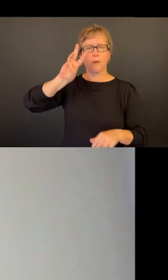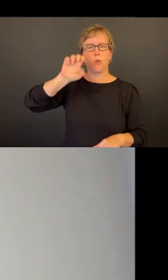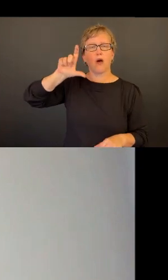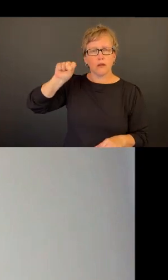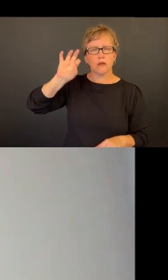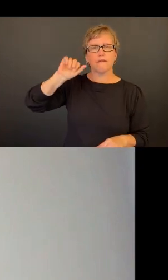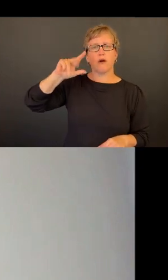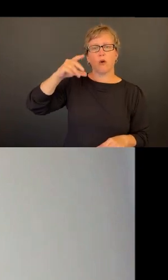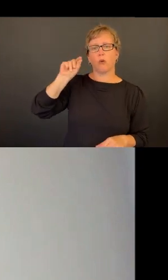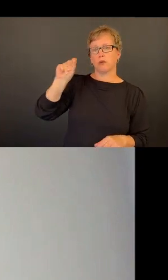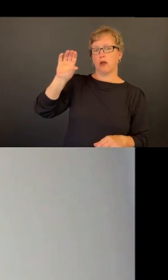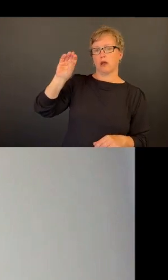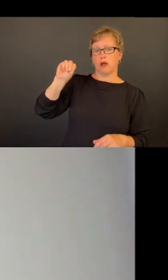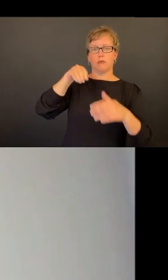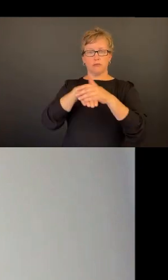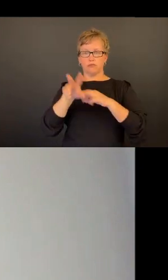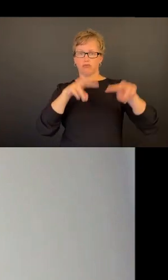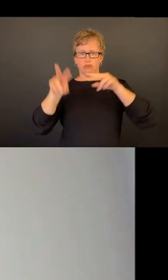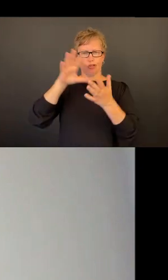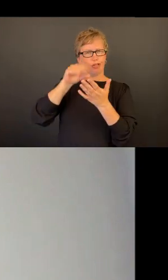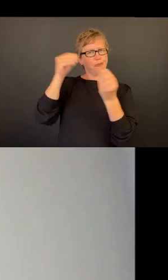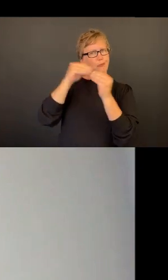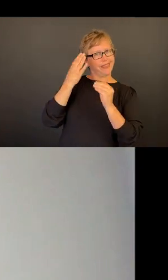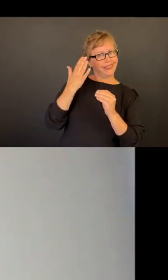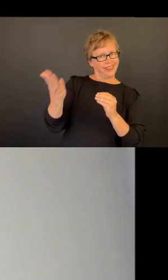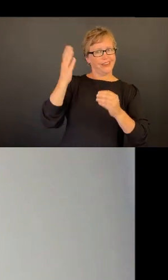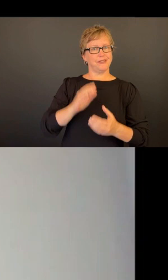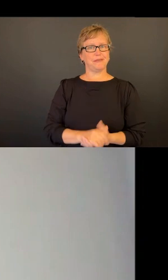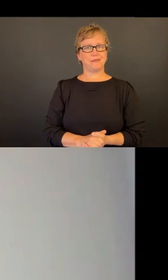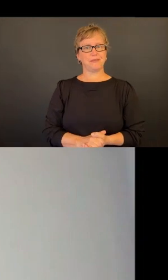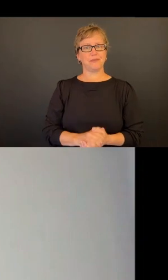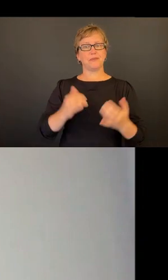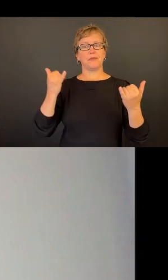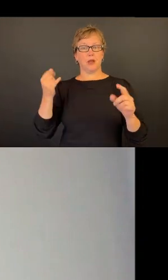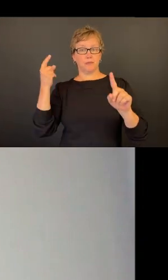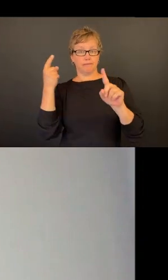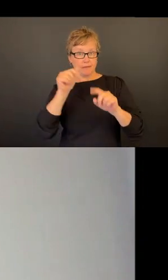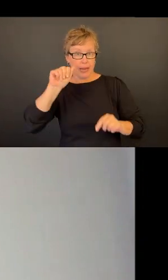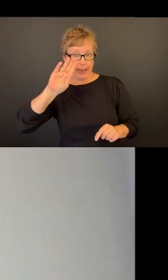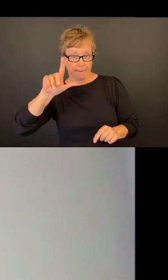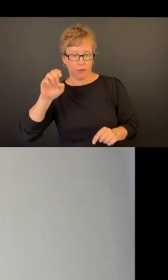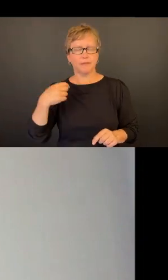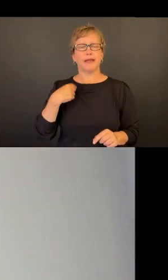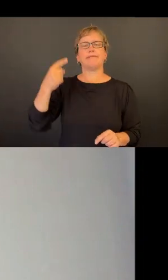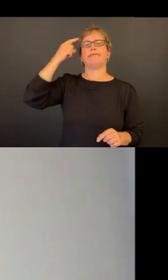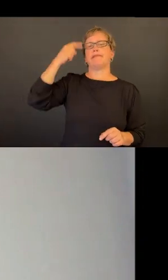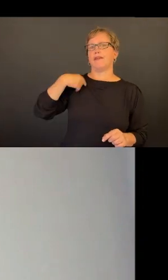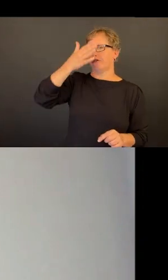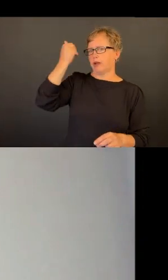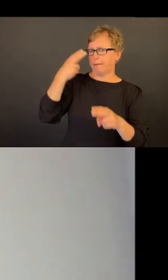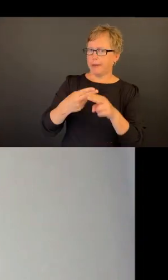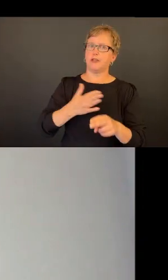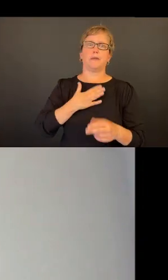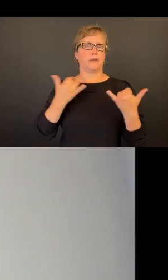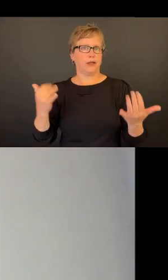our website. So you can go to wellsfargo.com to learn more. In terms of ABLE, one of the things I probably should have mentioned in the